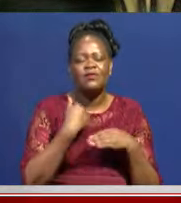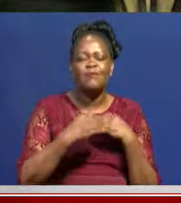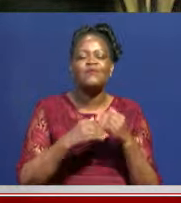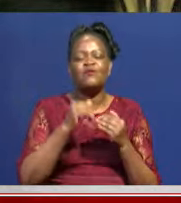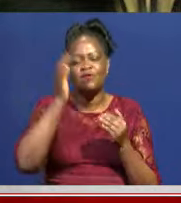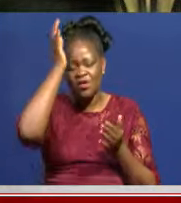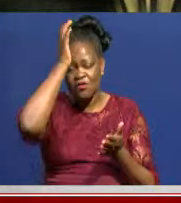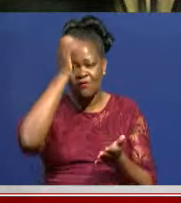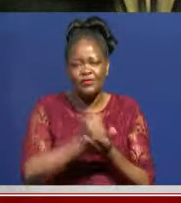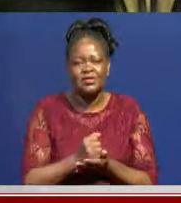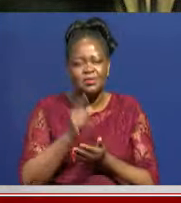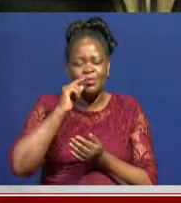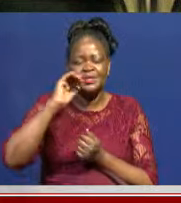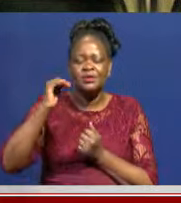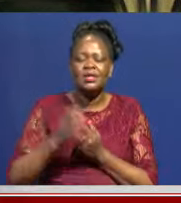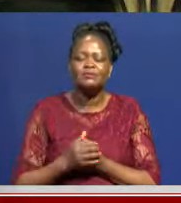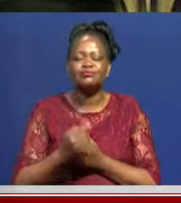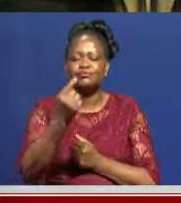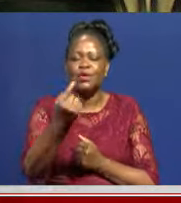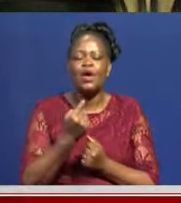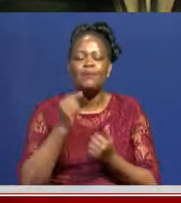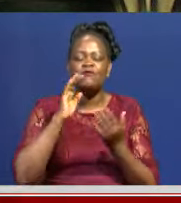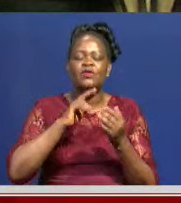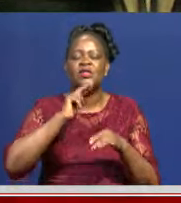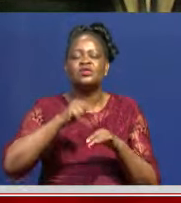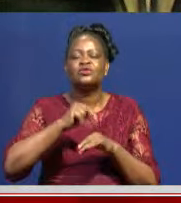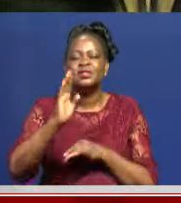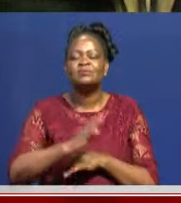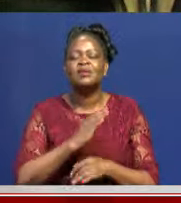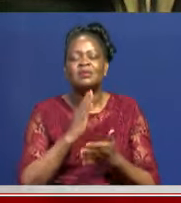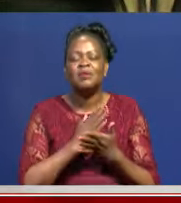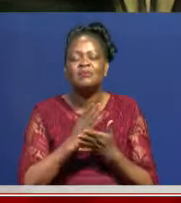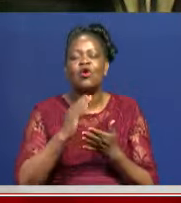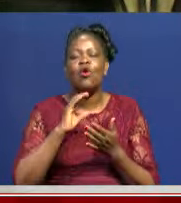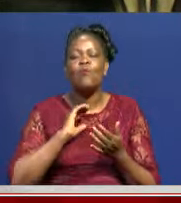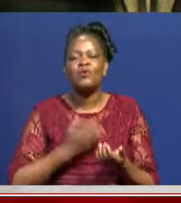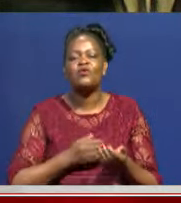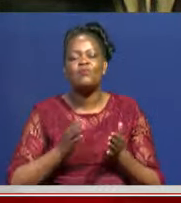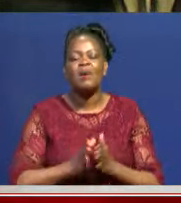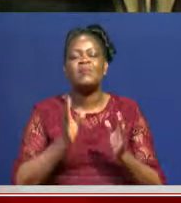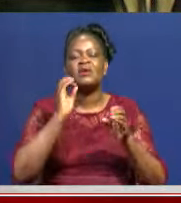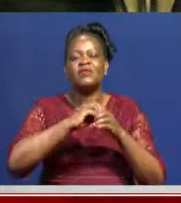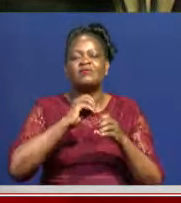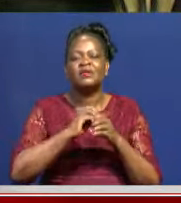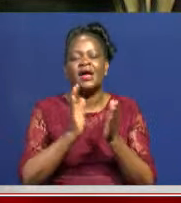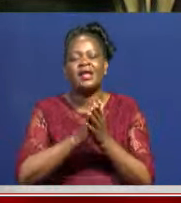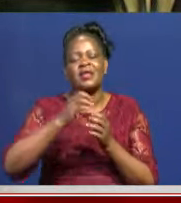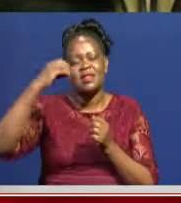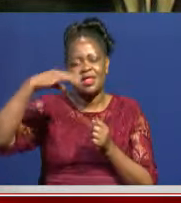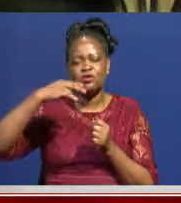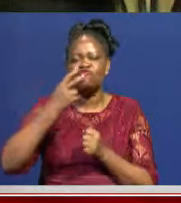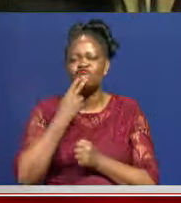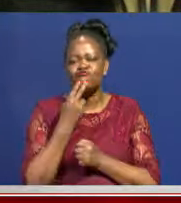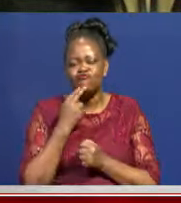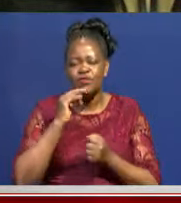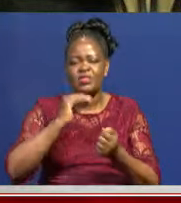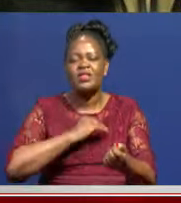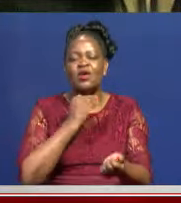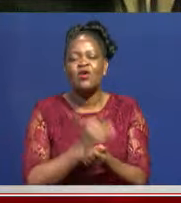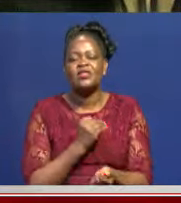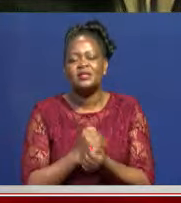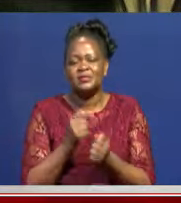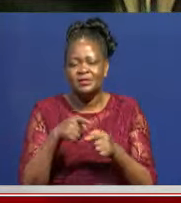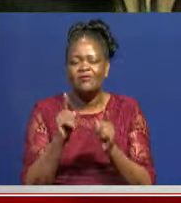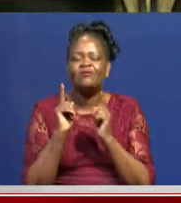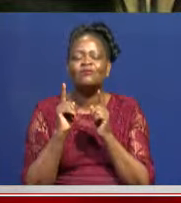Mombasa County. Appearing before the National Assembly Departmental Committee on Public Investments and Energy Tuesday, the authority was